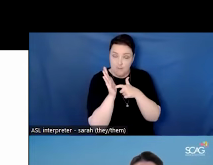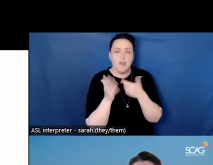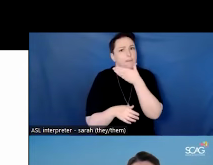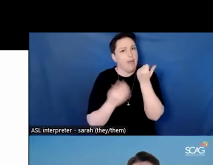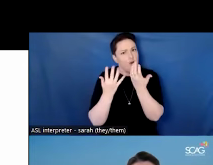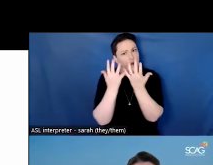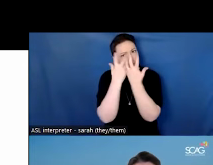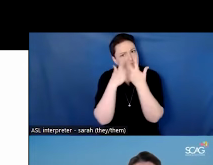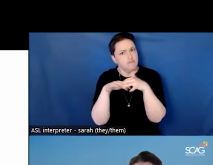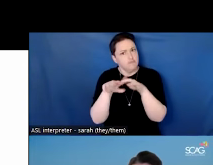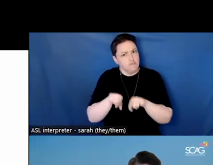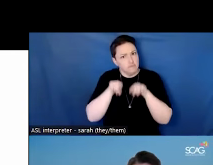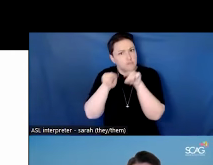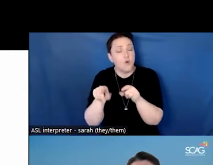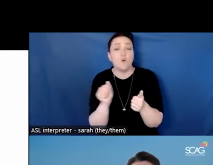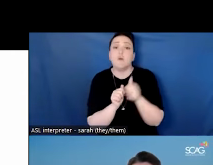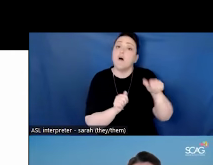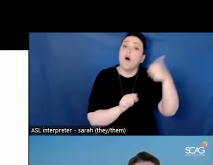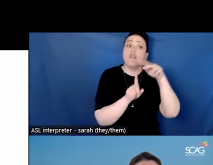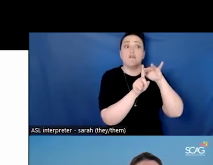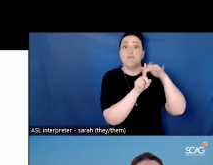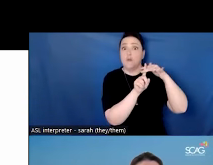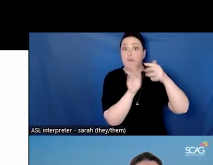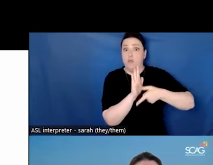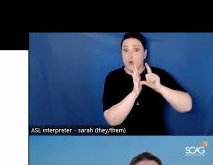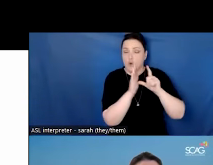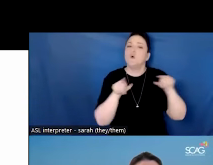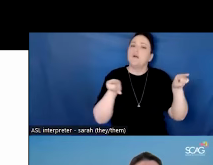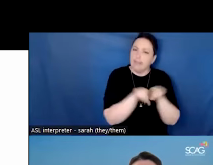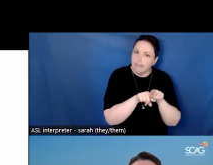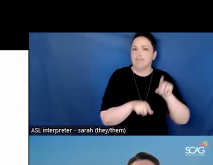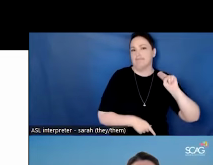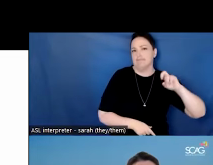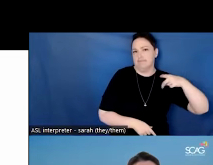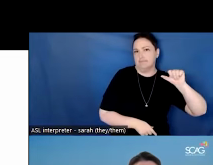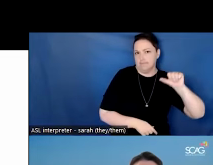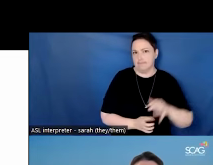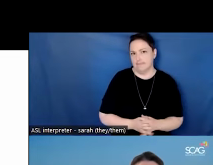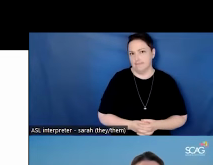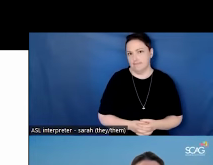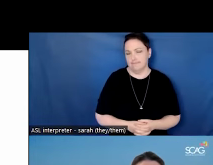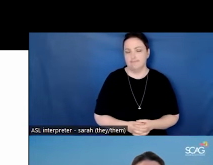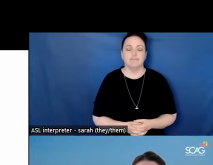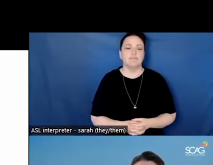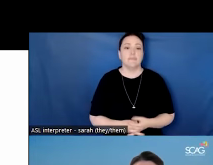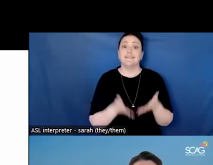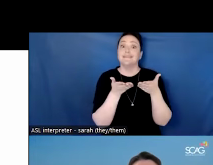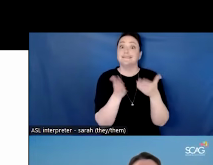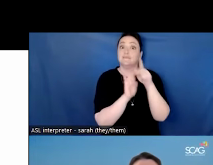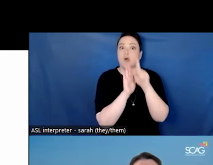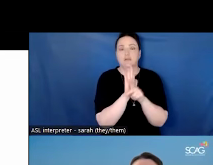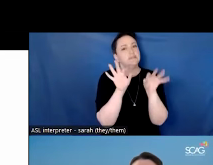with other environmental review requirements, such as NEPA. So this is an important policy to keep in